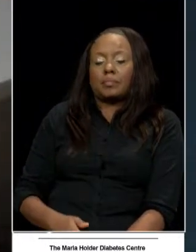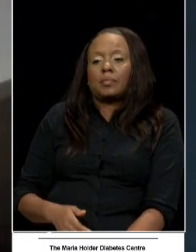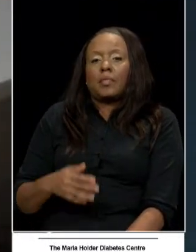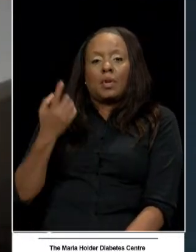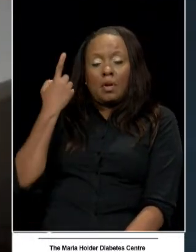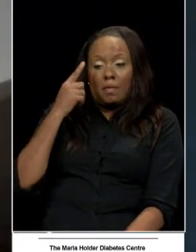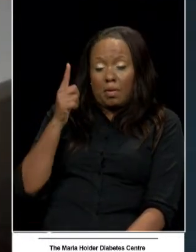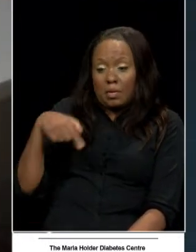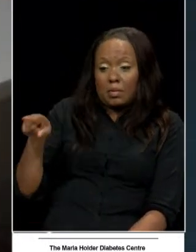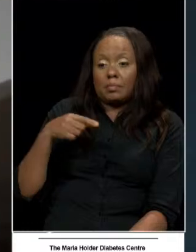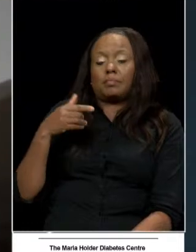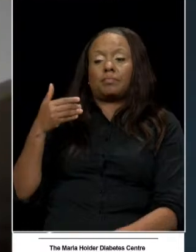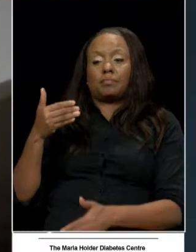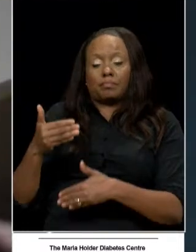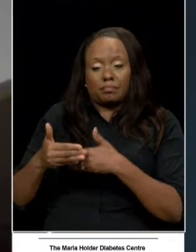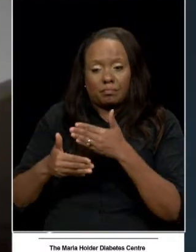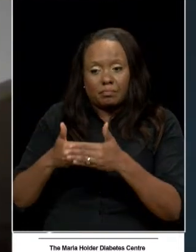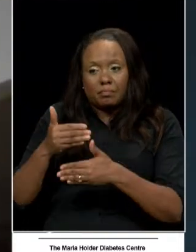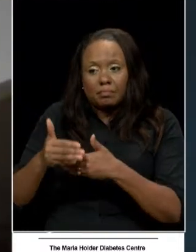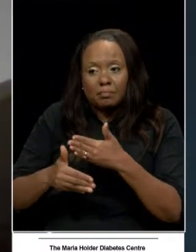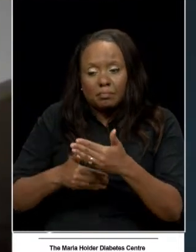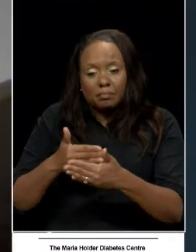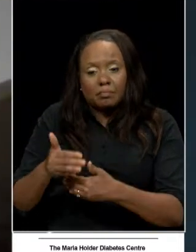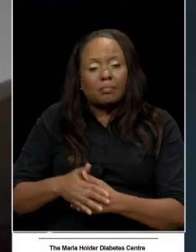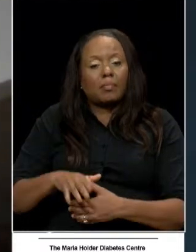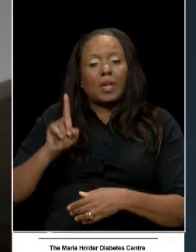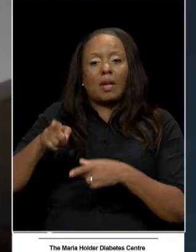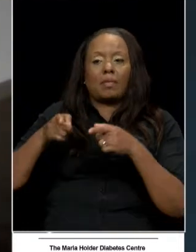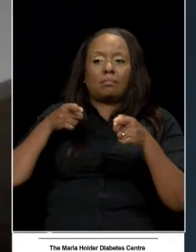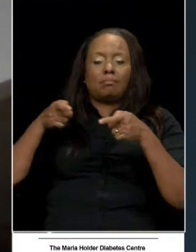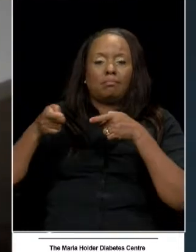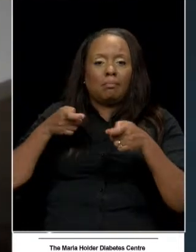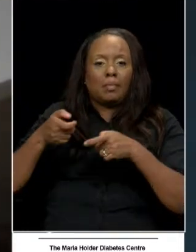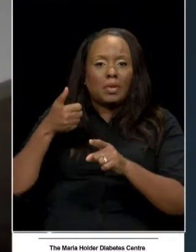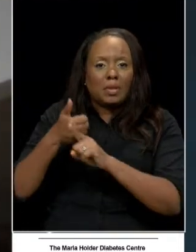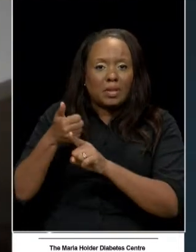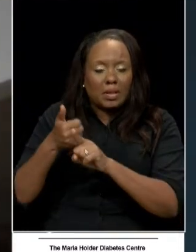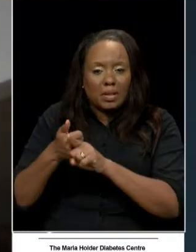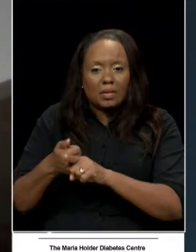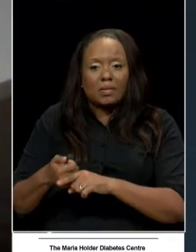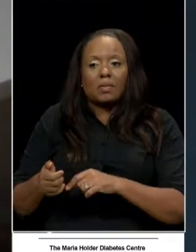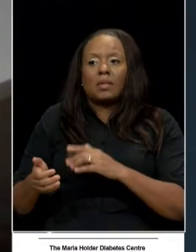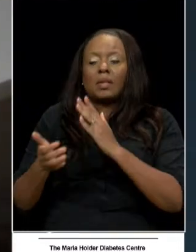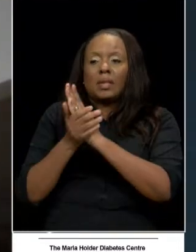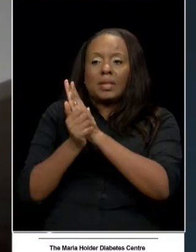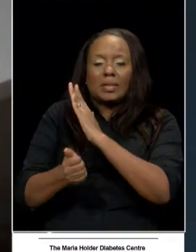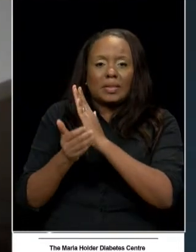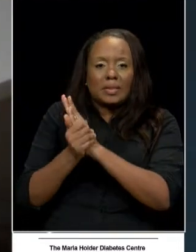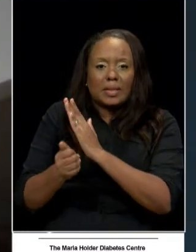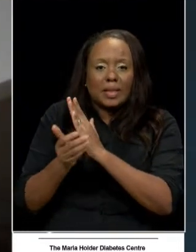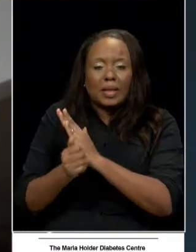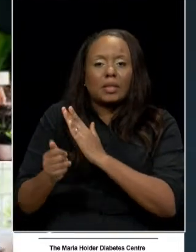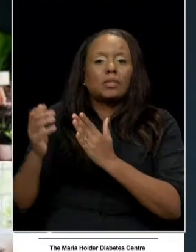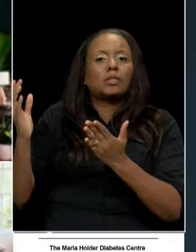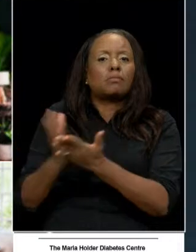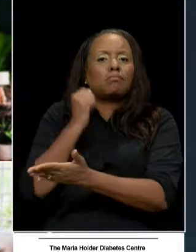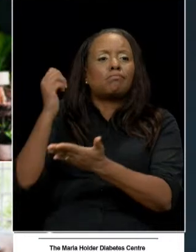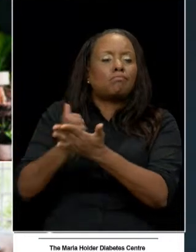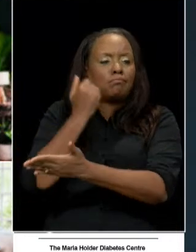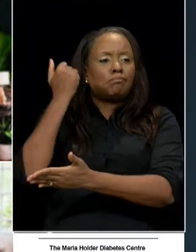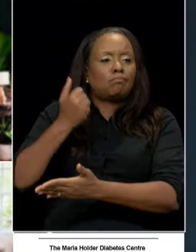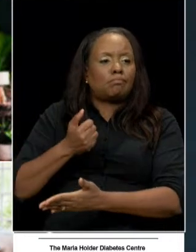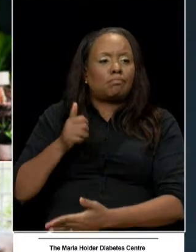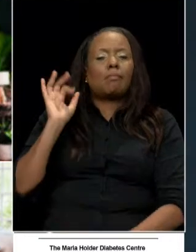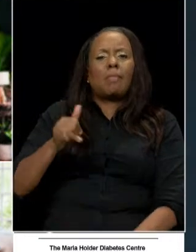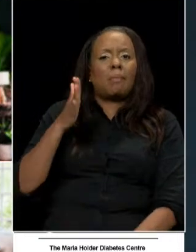forward with the idea that, self-management skills would have been acquired. So that's where my